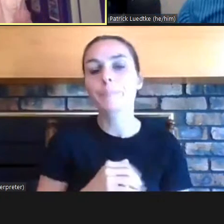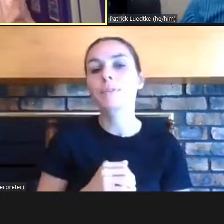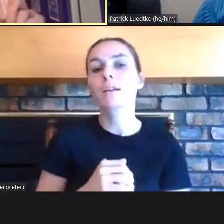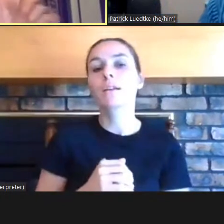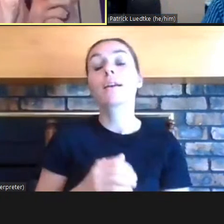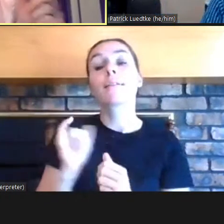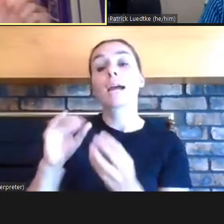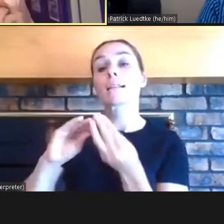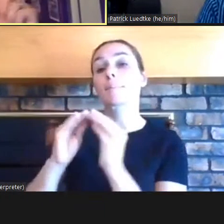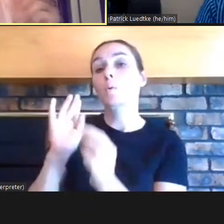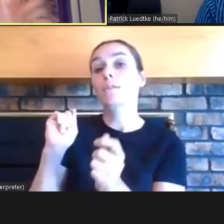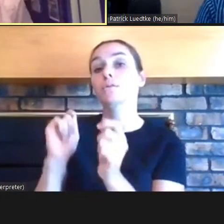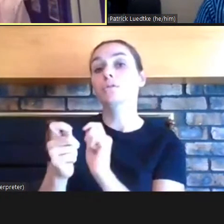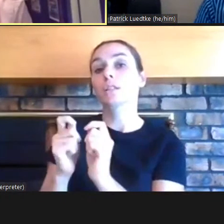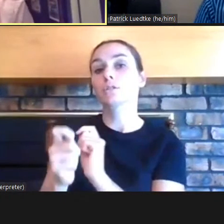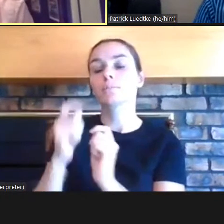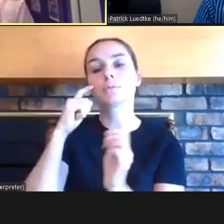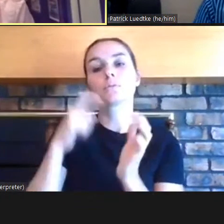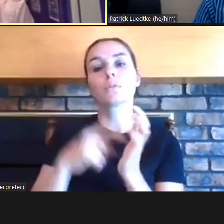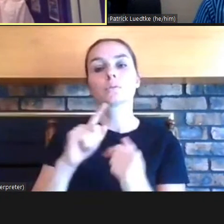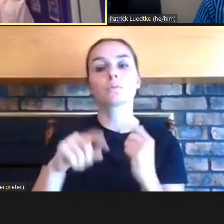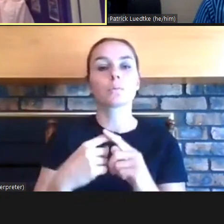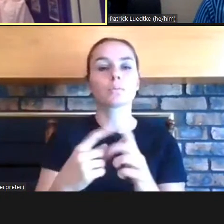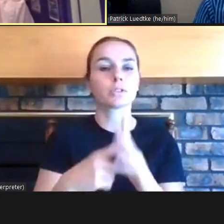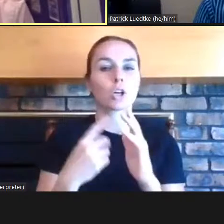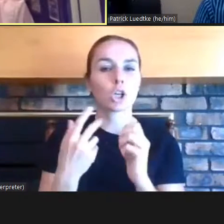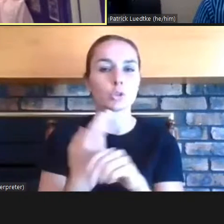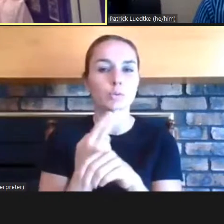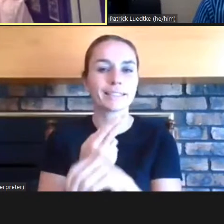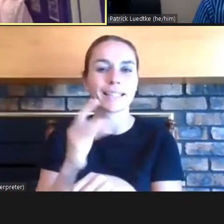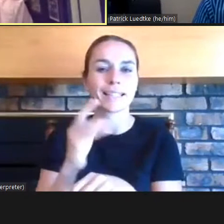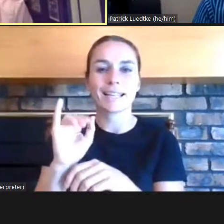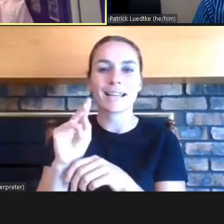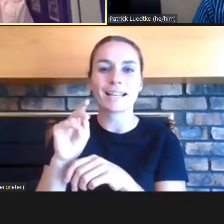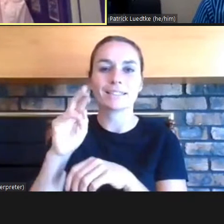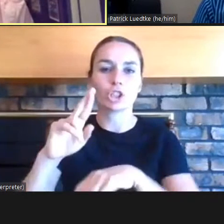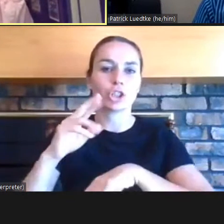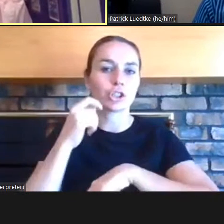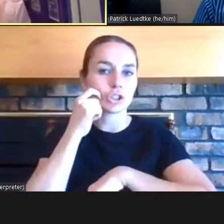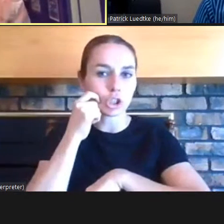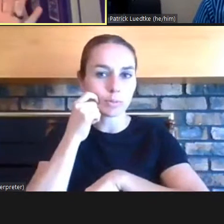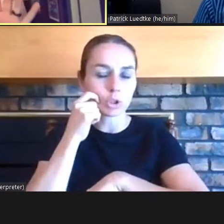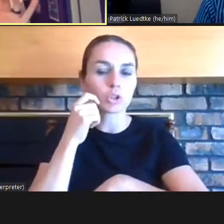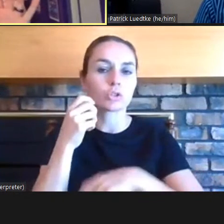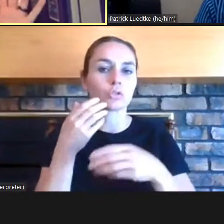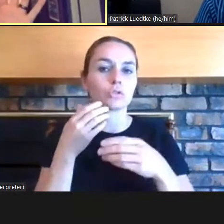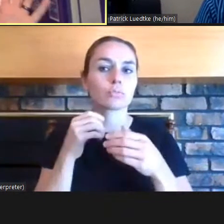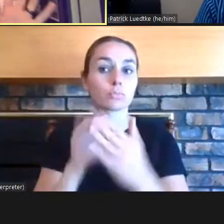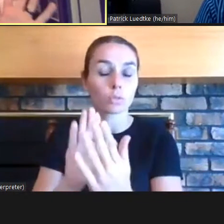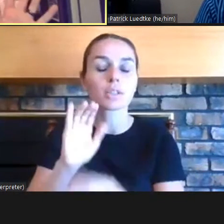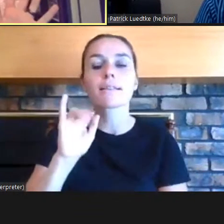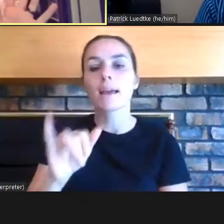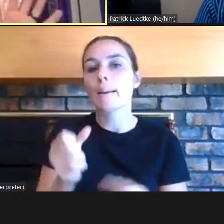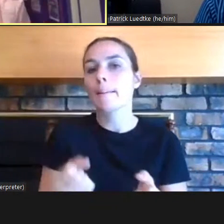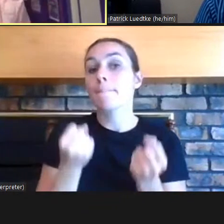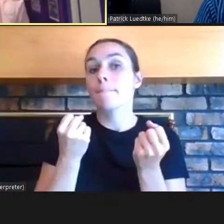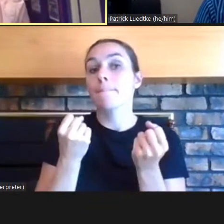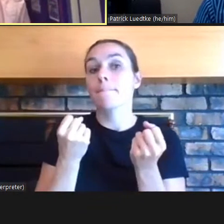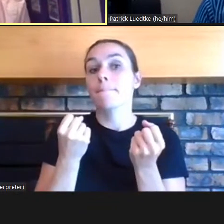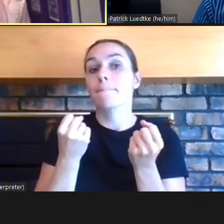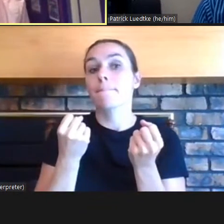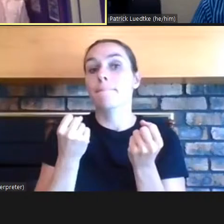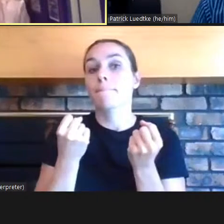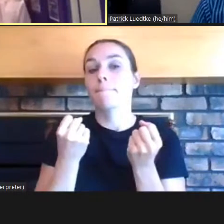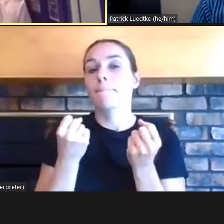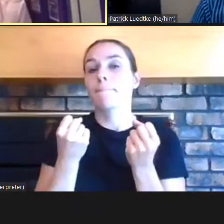change, because when we start using an intradermal strategy, many of those doses can be used to vaccinate